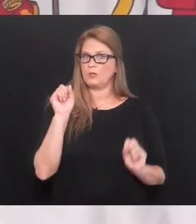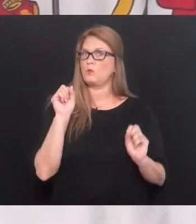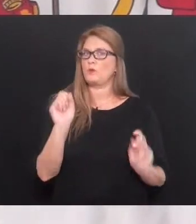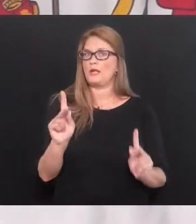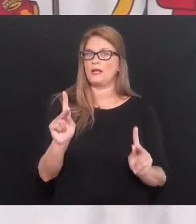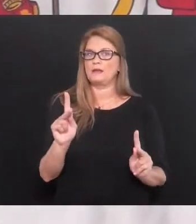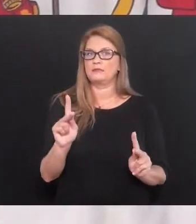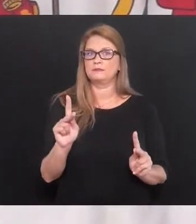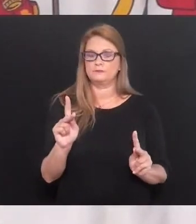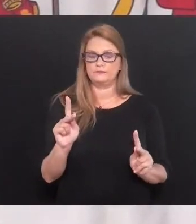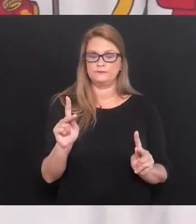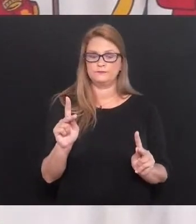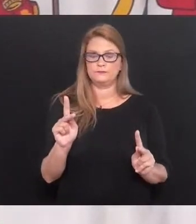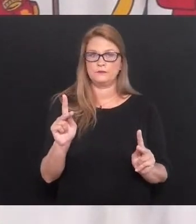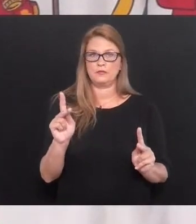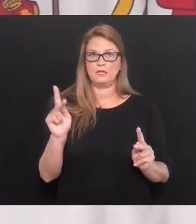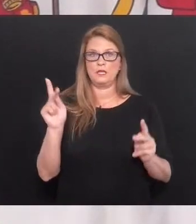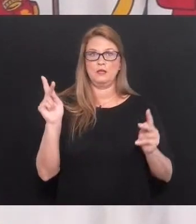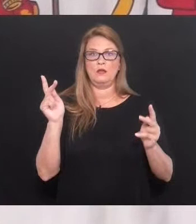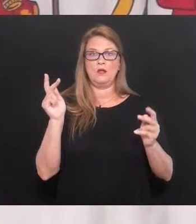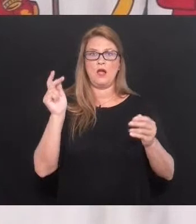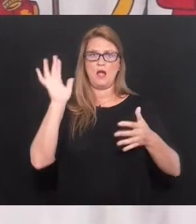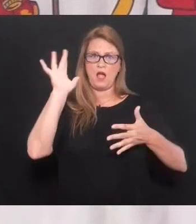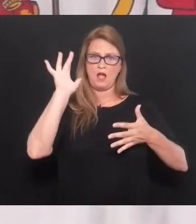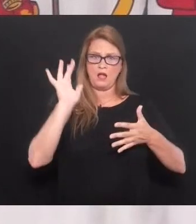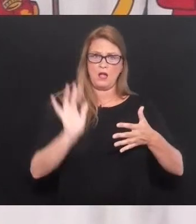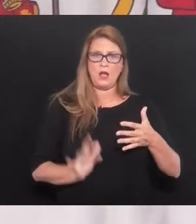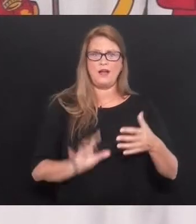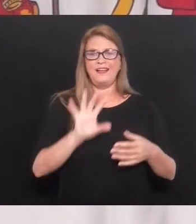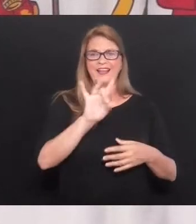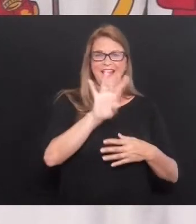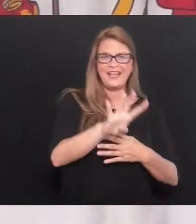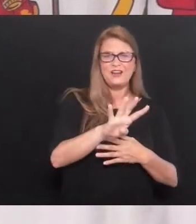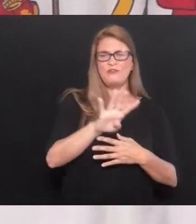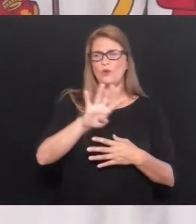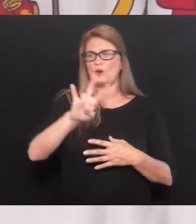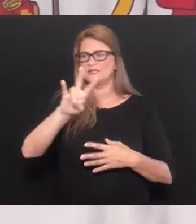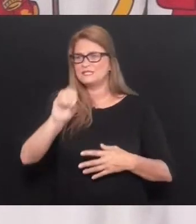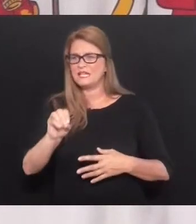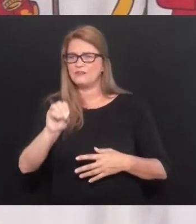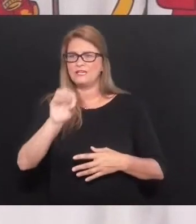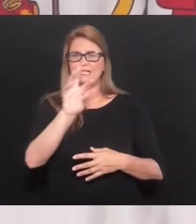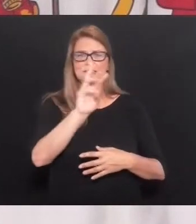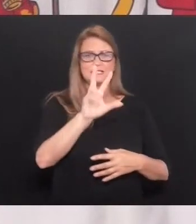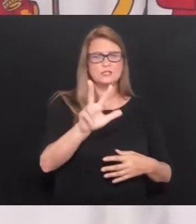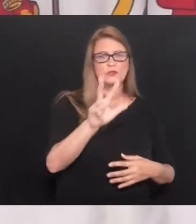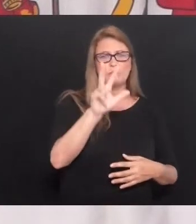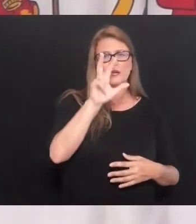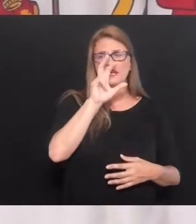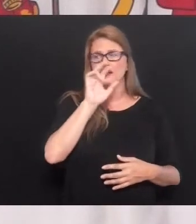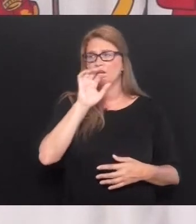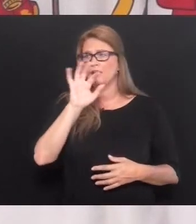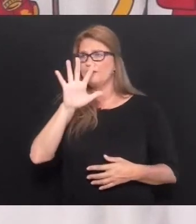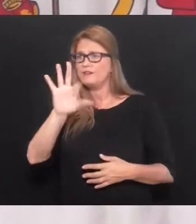All through this here, 84-year-olds, 70-year-olds, 63-year-olds,